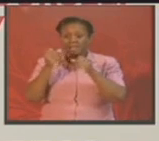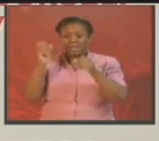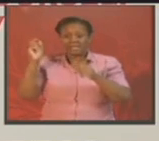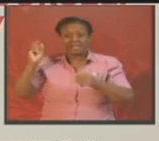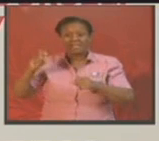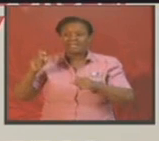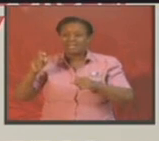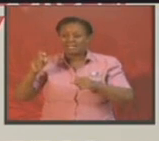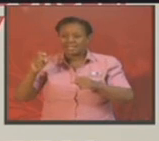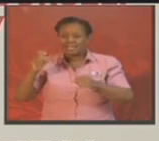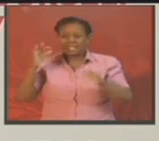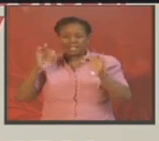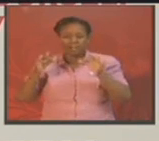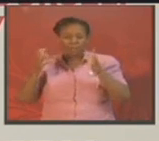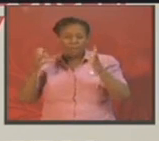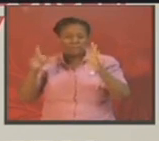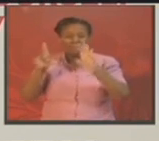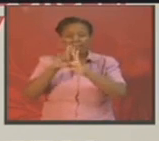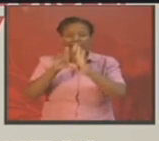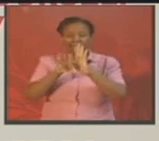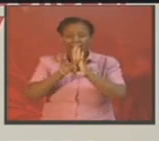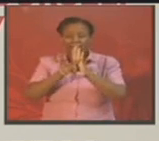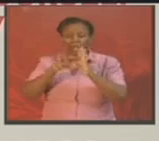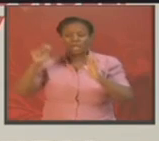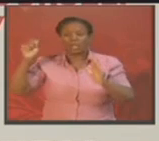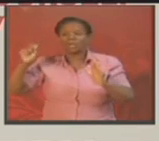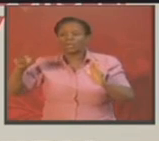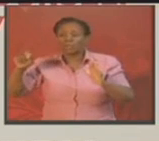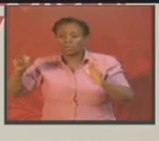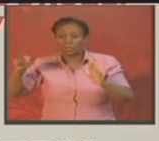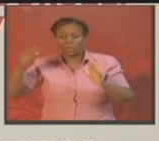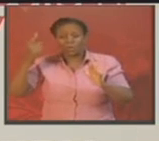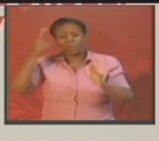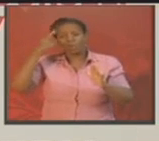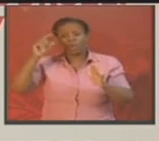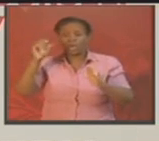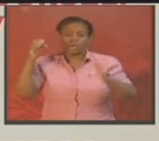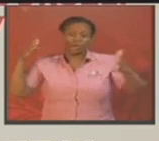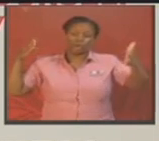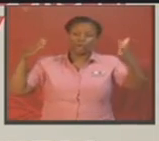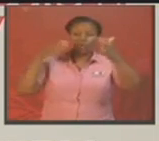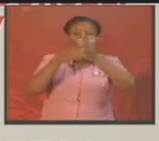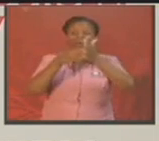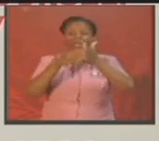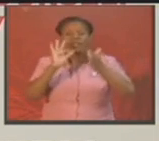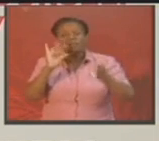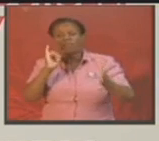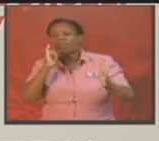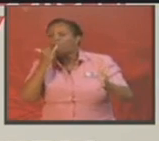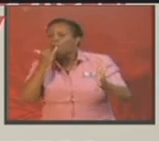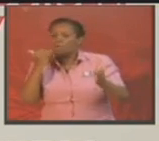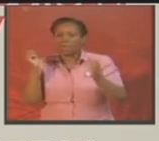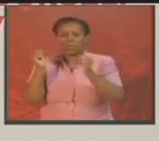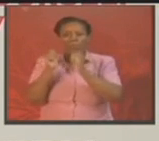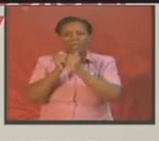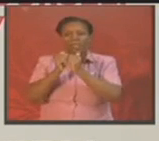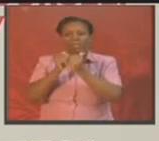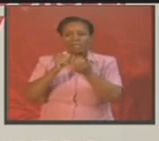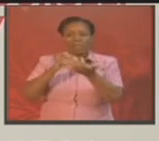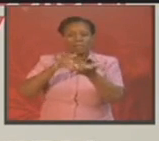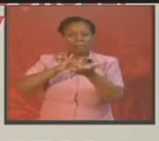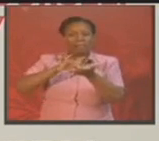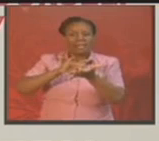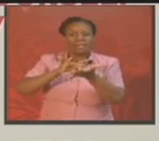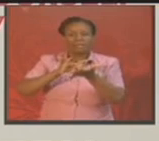manufacturing errors, stuff like that. So it spells out what the manufacturer is responsible for and